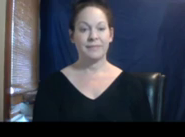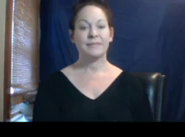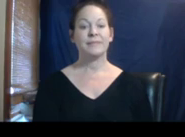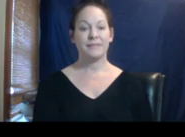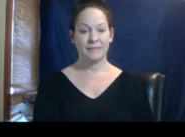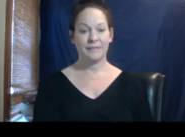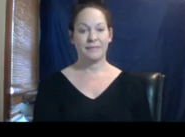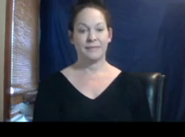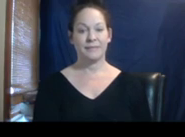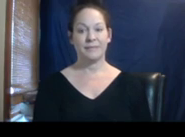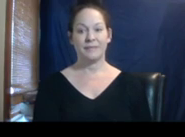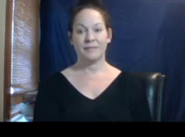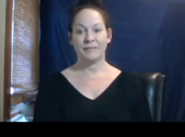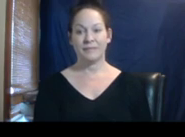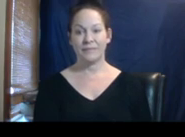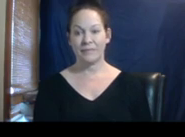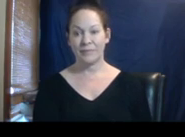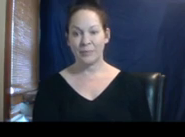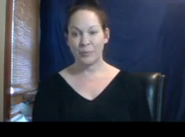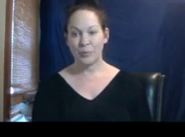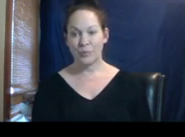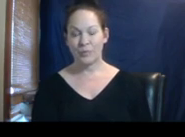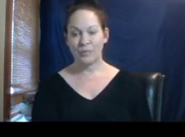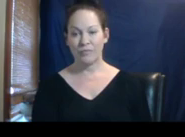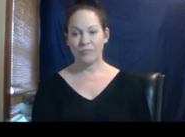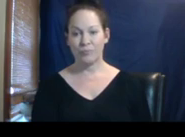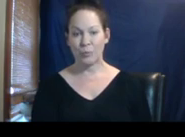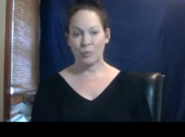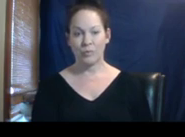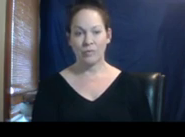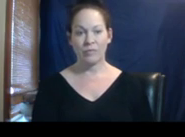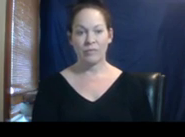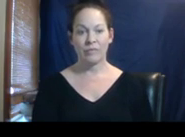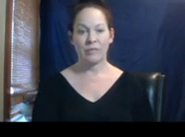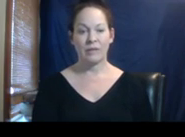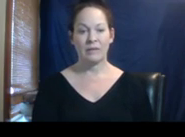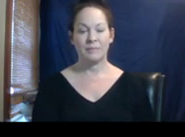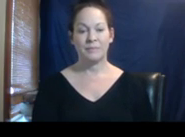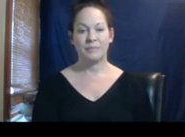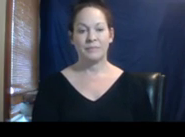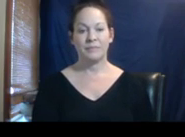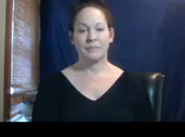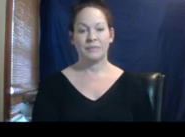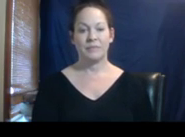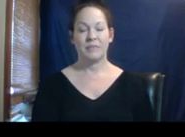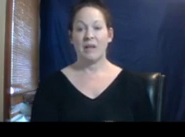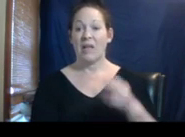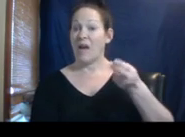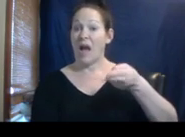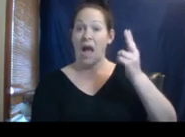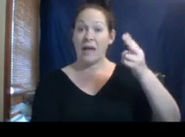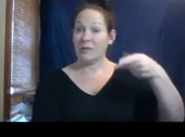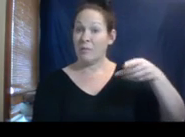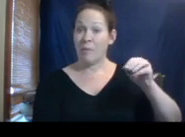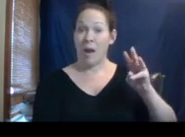On this one, no, we don't have to add a higher order power. We can start with the highest one and